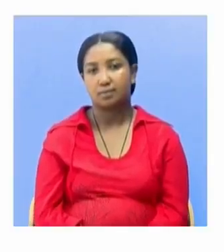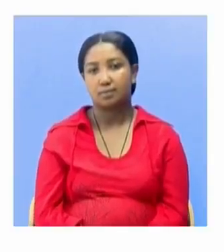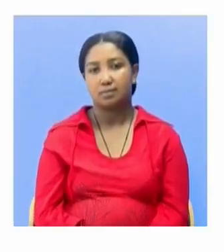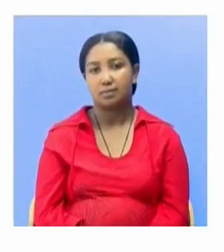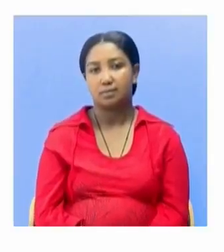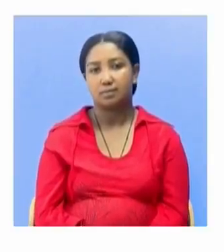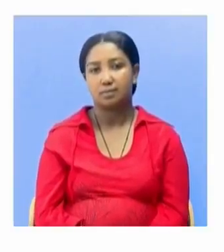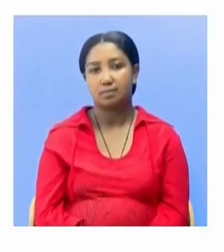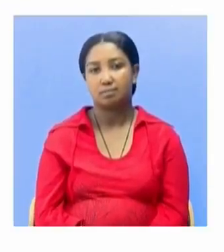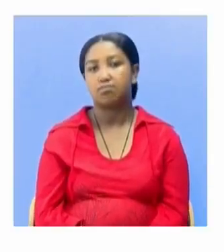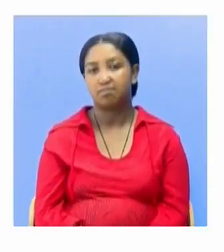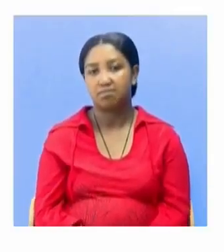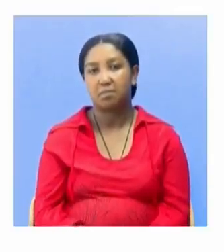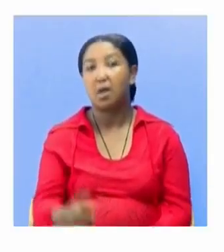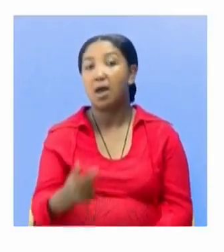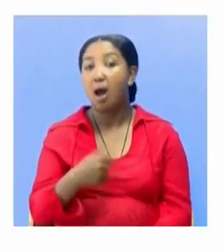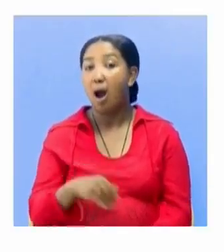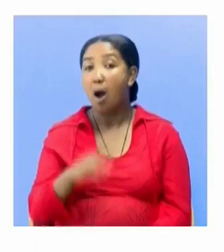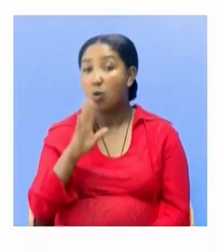information.